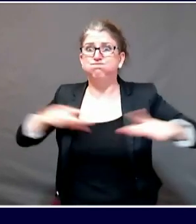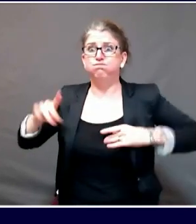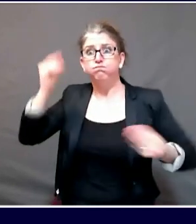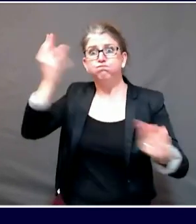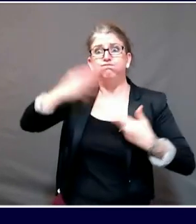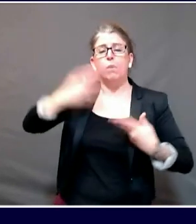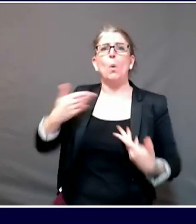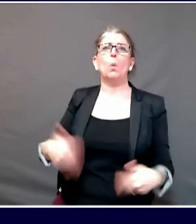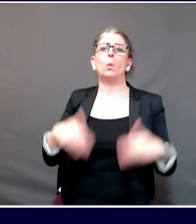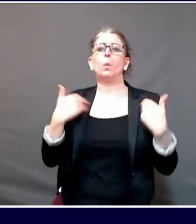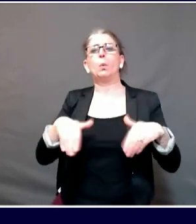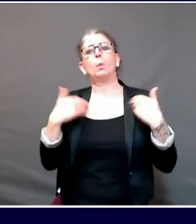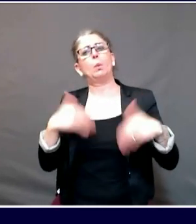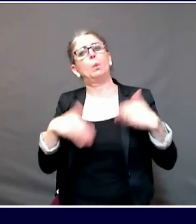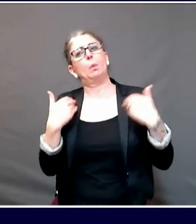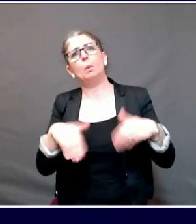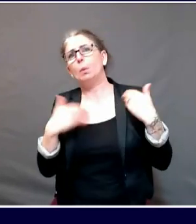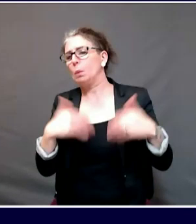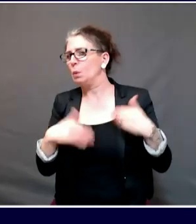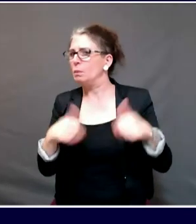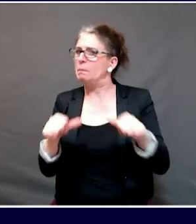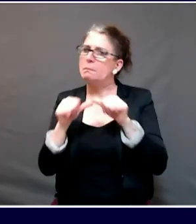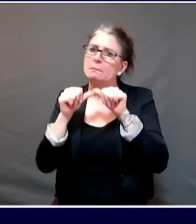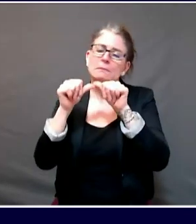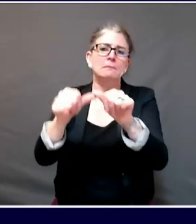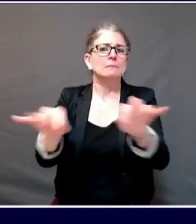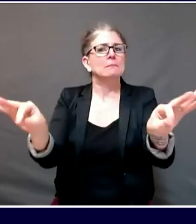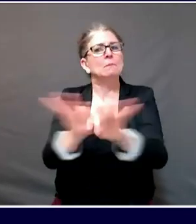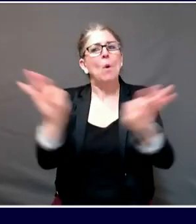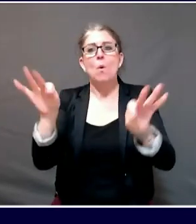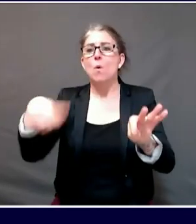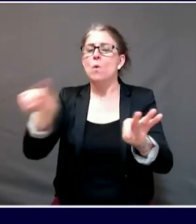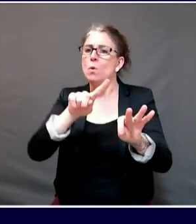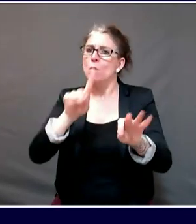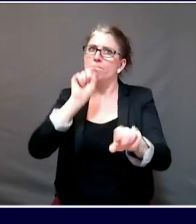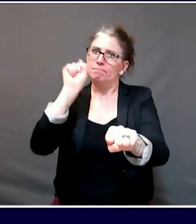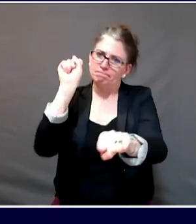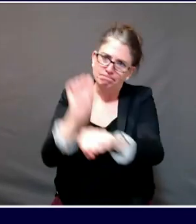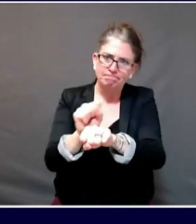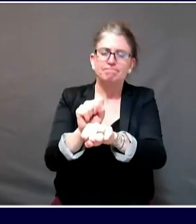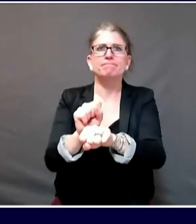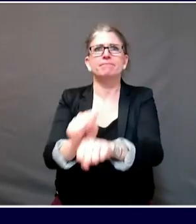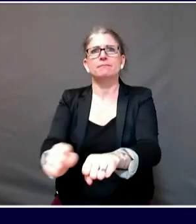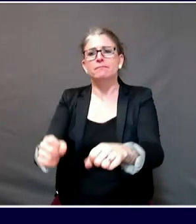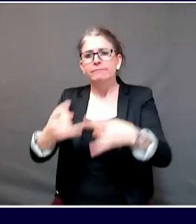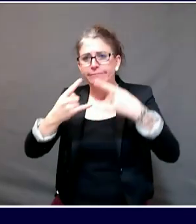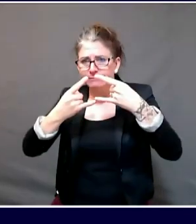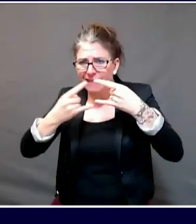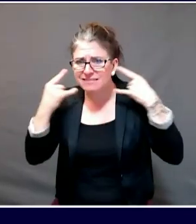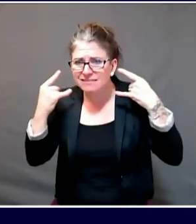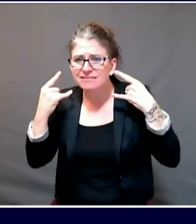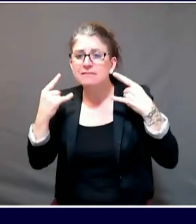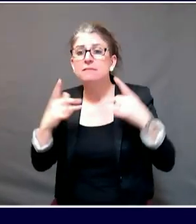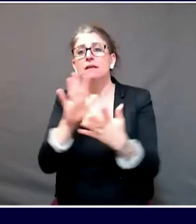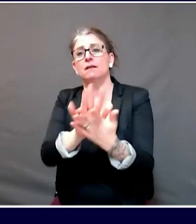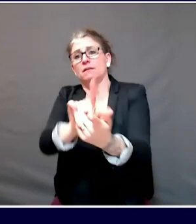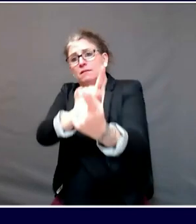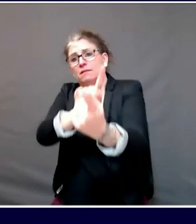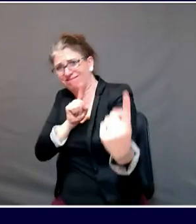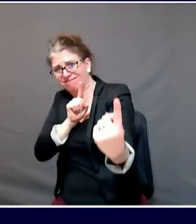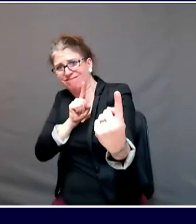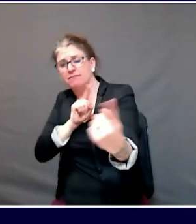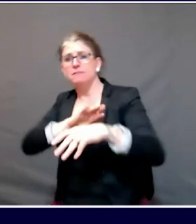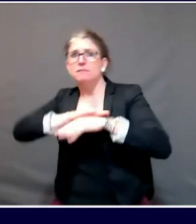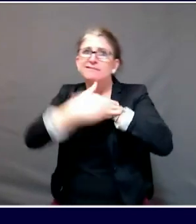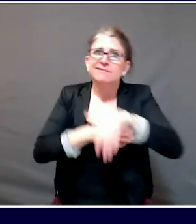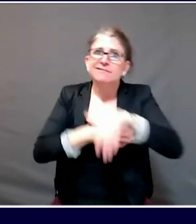like maintaining physical distance. Those are the things that Maine people have been doing in spades and have gotten us to the position that